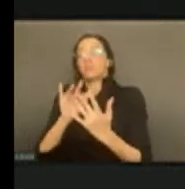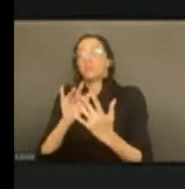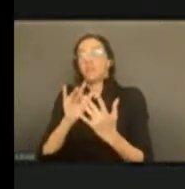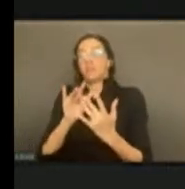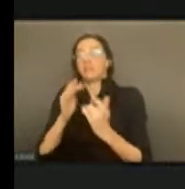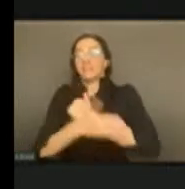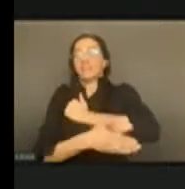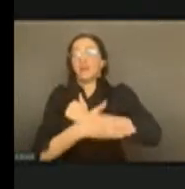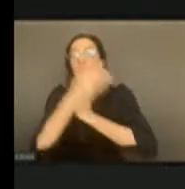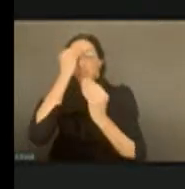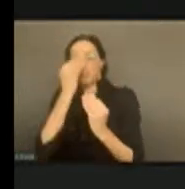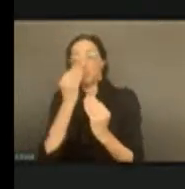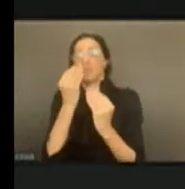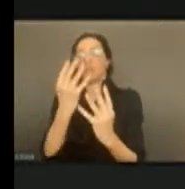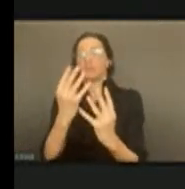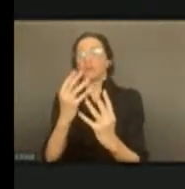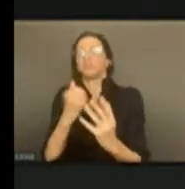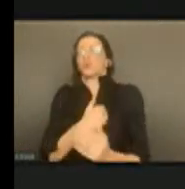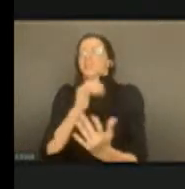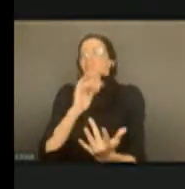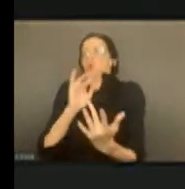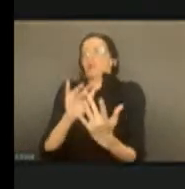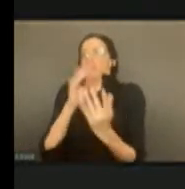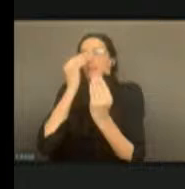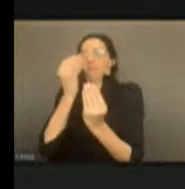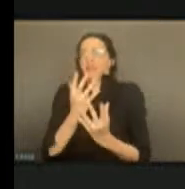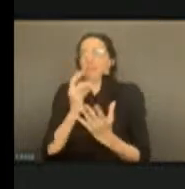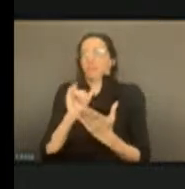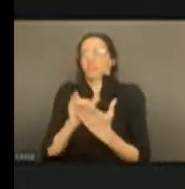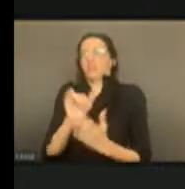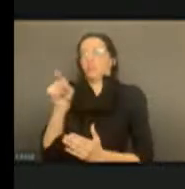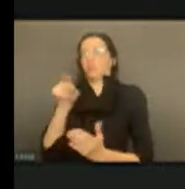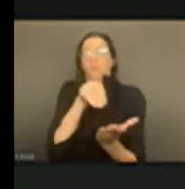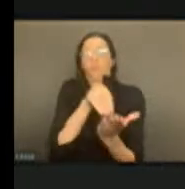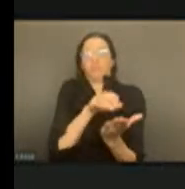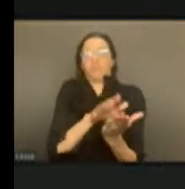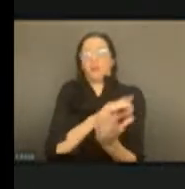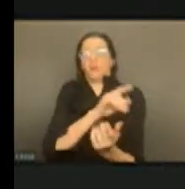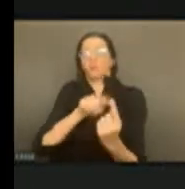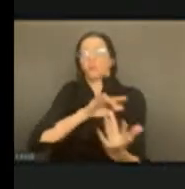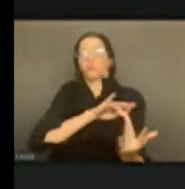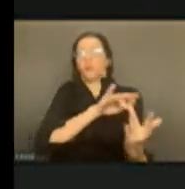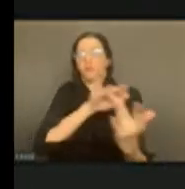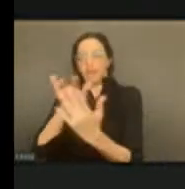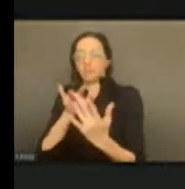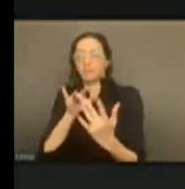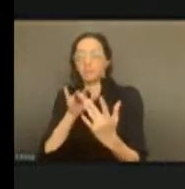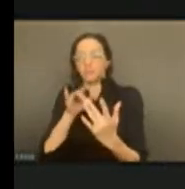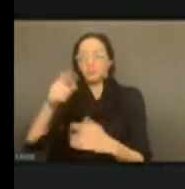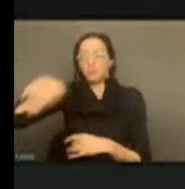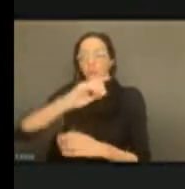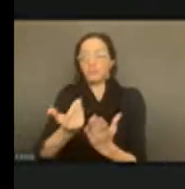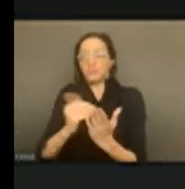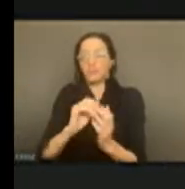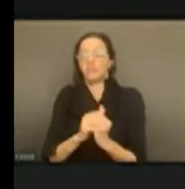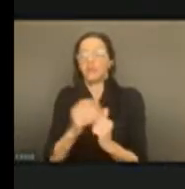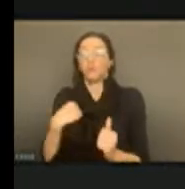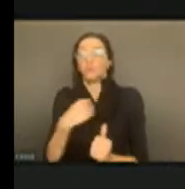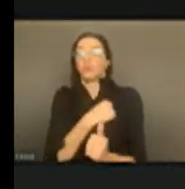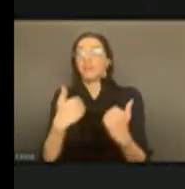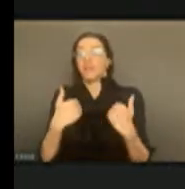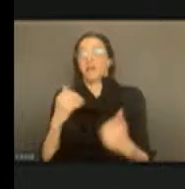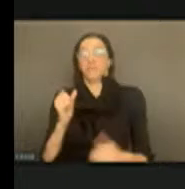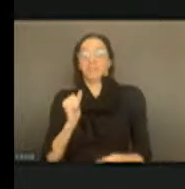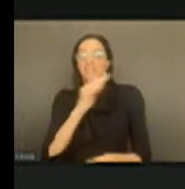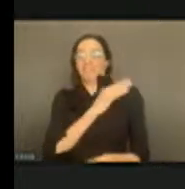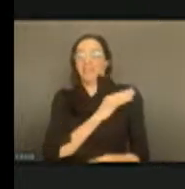back. We have staff taking notes of this meeting, and this meeting is also being recorded so that we could document